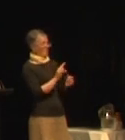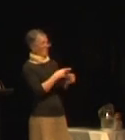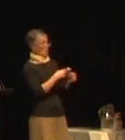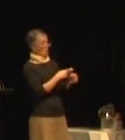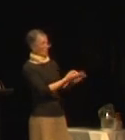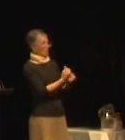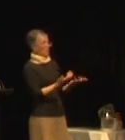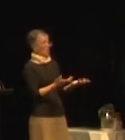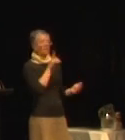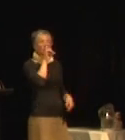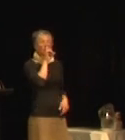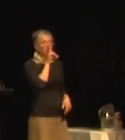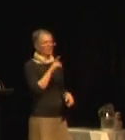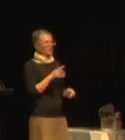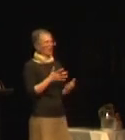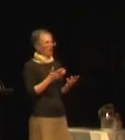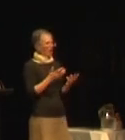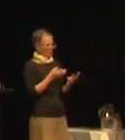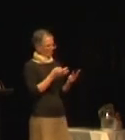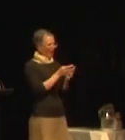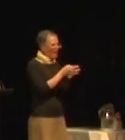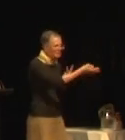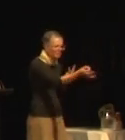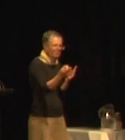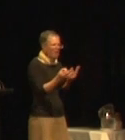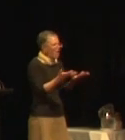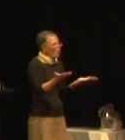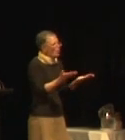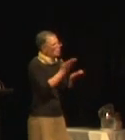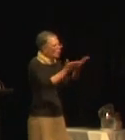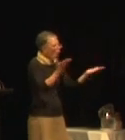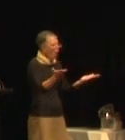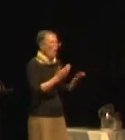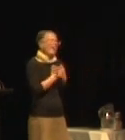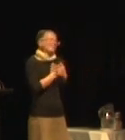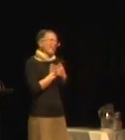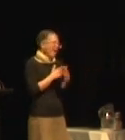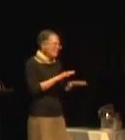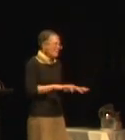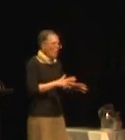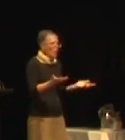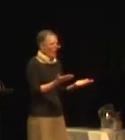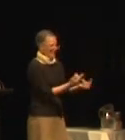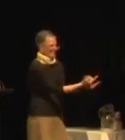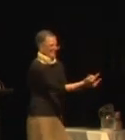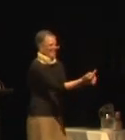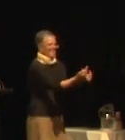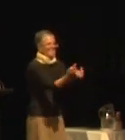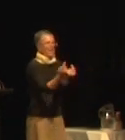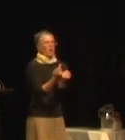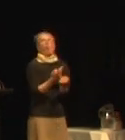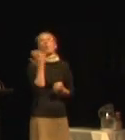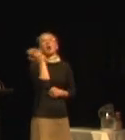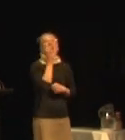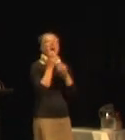then I asked them, tell me about places that you go, that you love. Tell me your story. Tell me your awesome stuff. And they all went, oh, there's